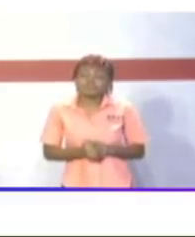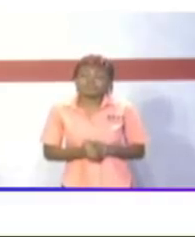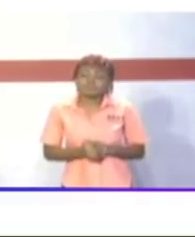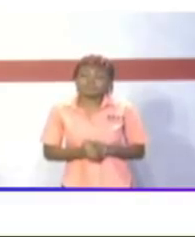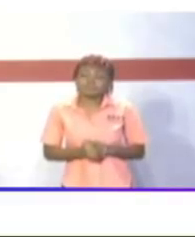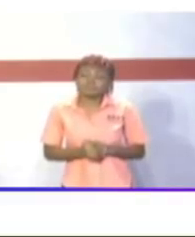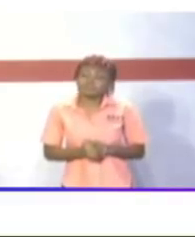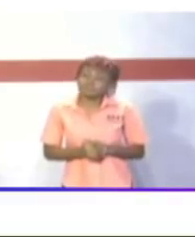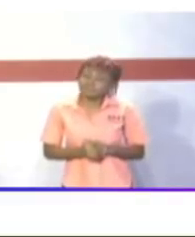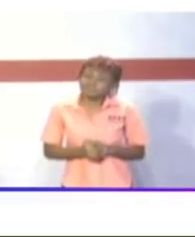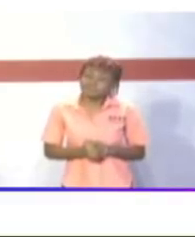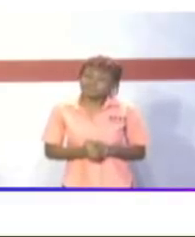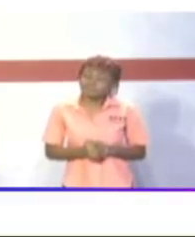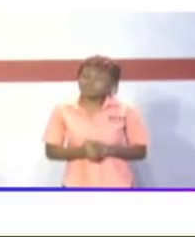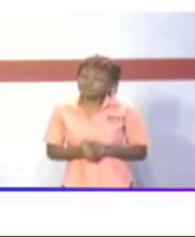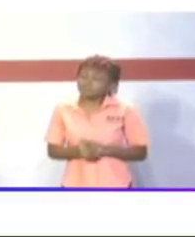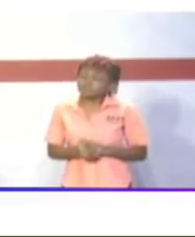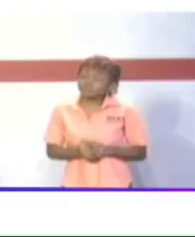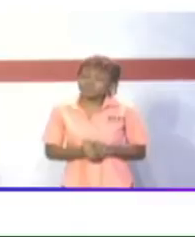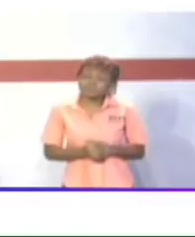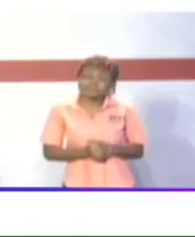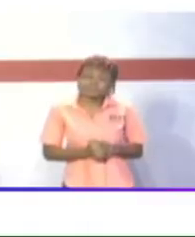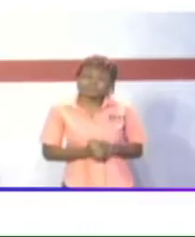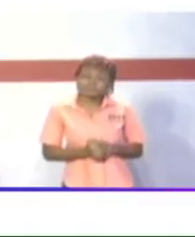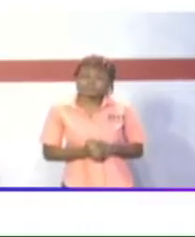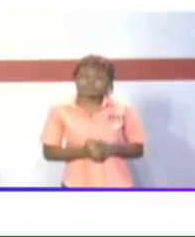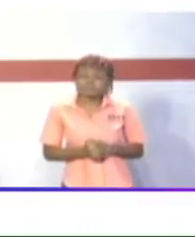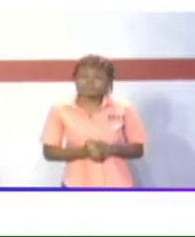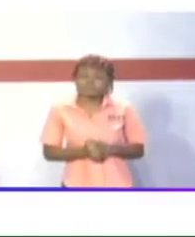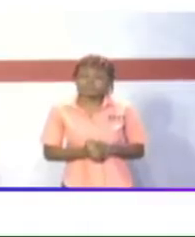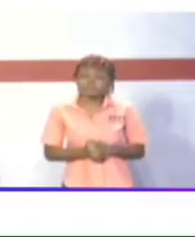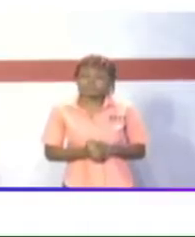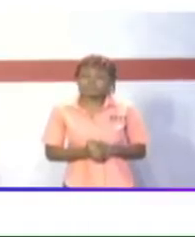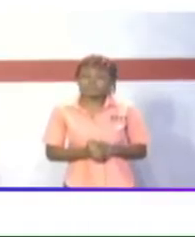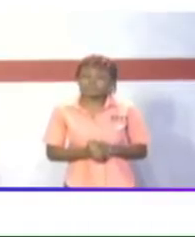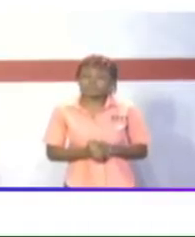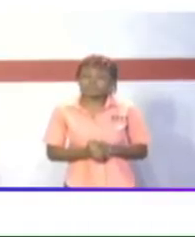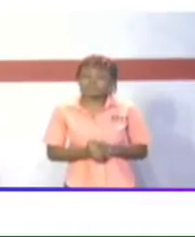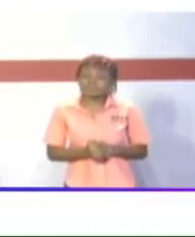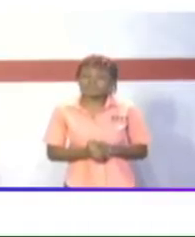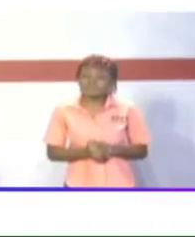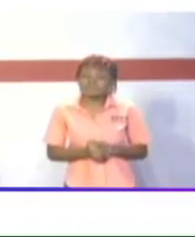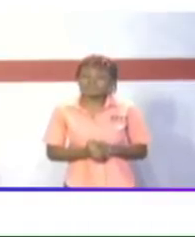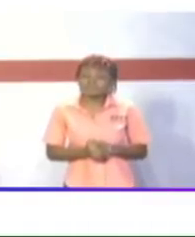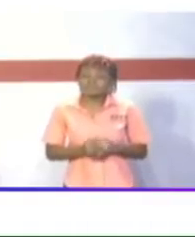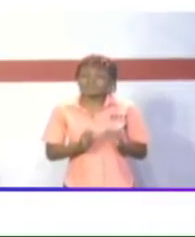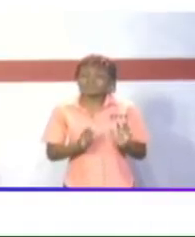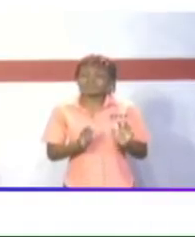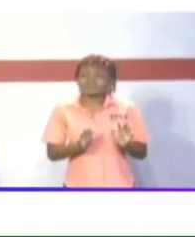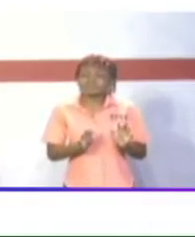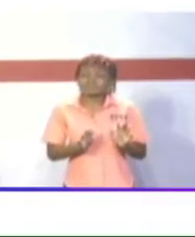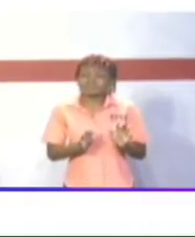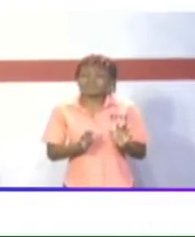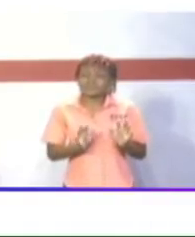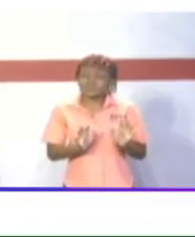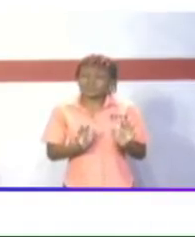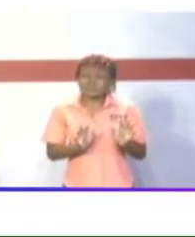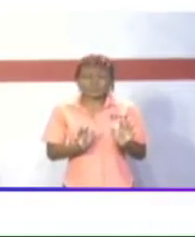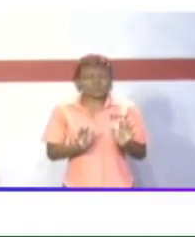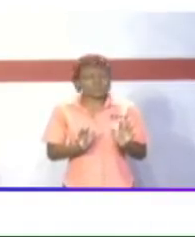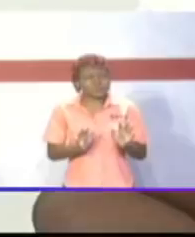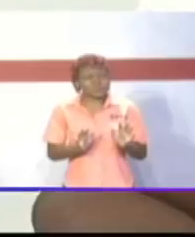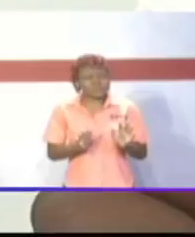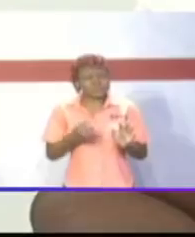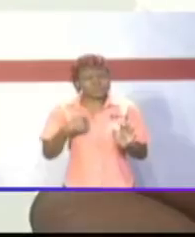on Saturday he would collect information as to which vaccines were taken by. Just we're really having